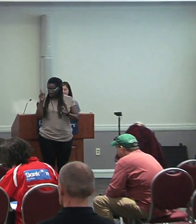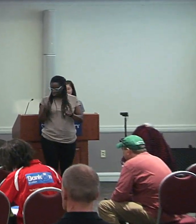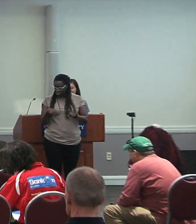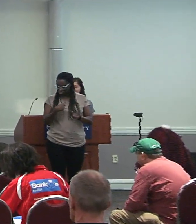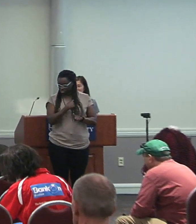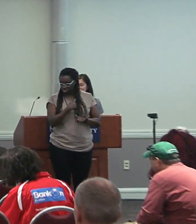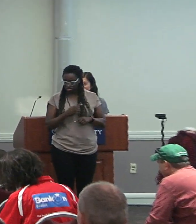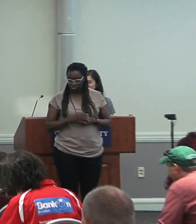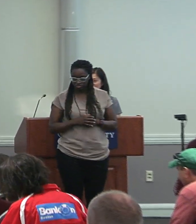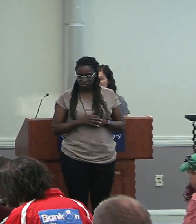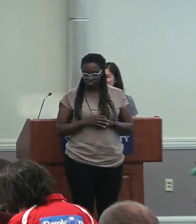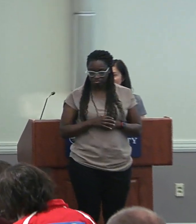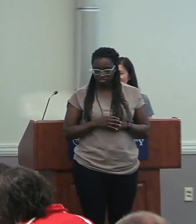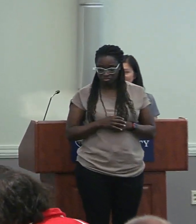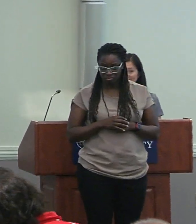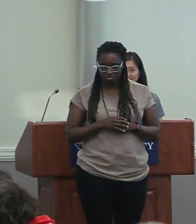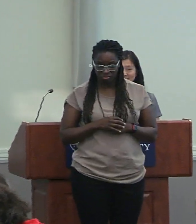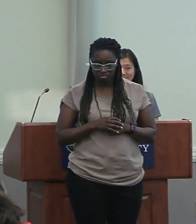Or comment?